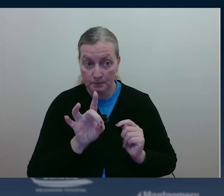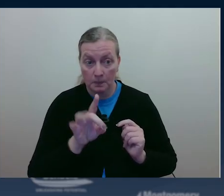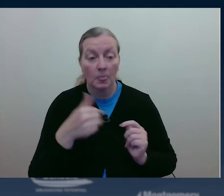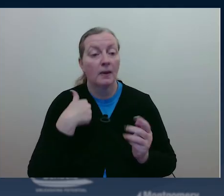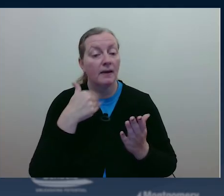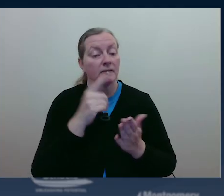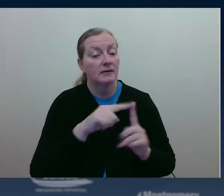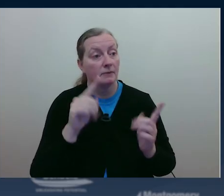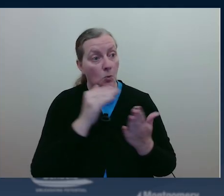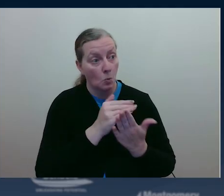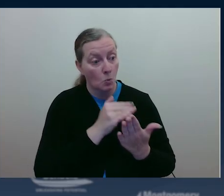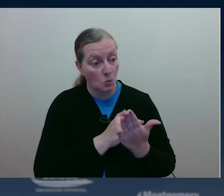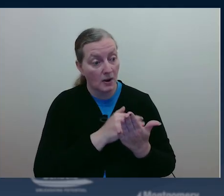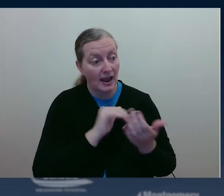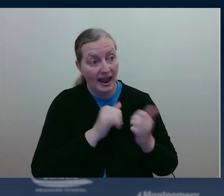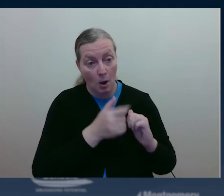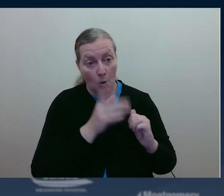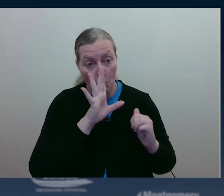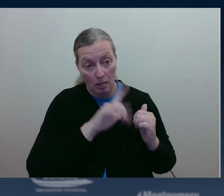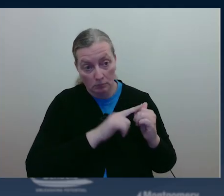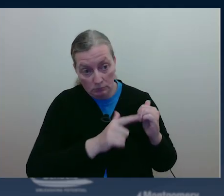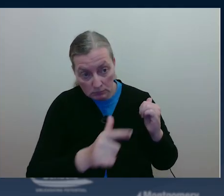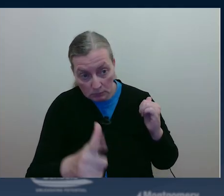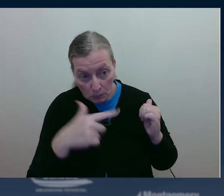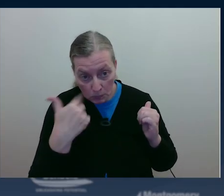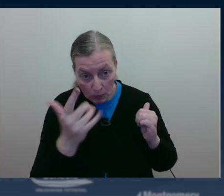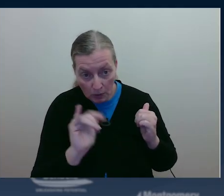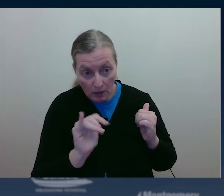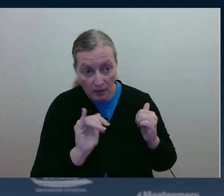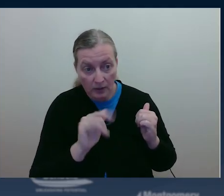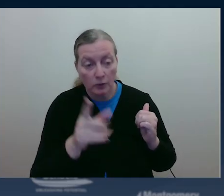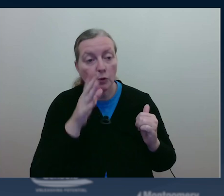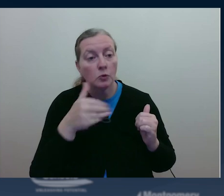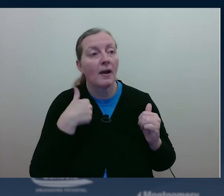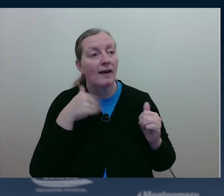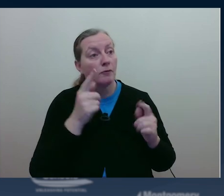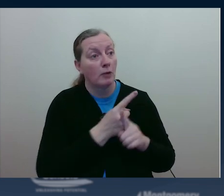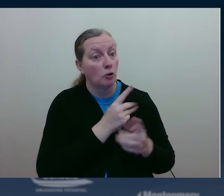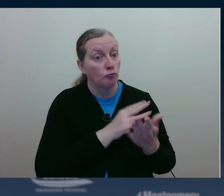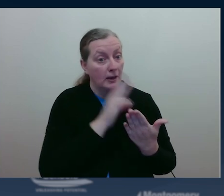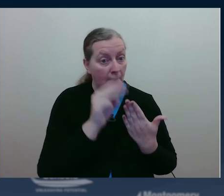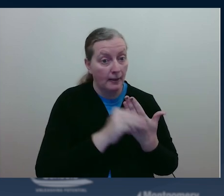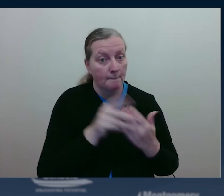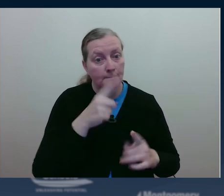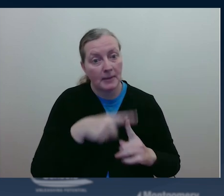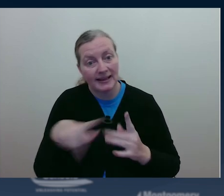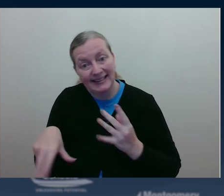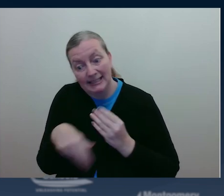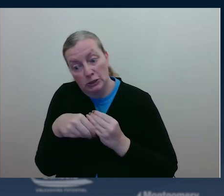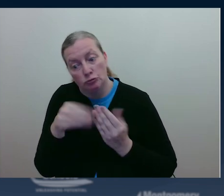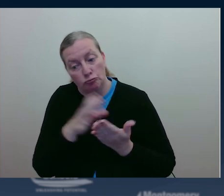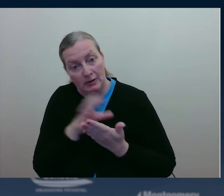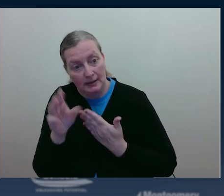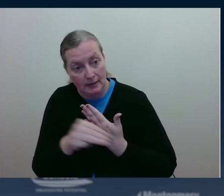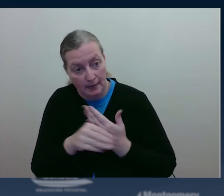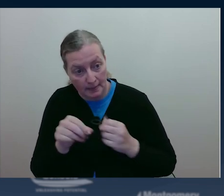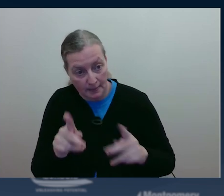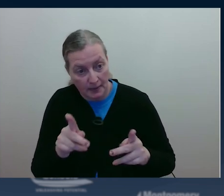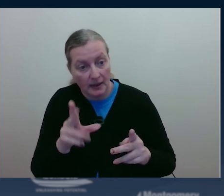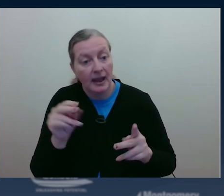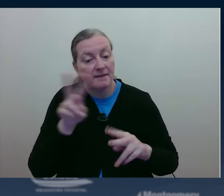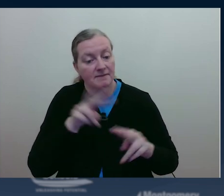our co-curricular and extracurricular opportunities. We have evaluation metrics, cost projections, and implementation